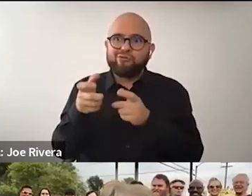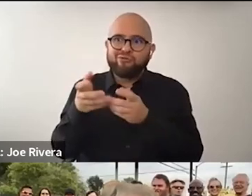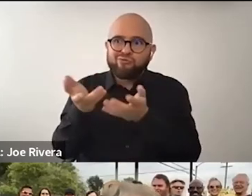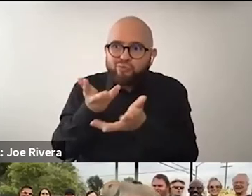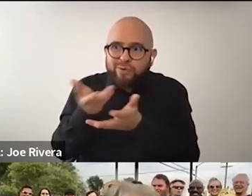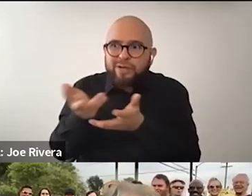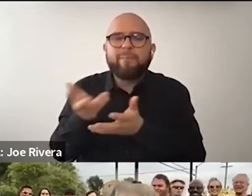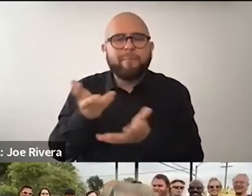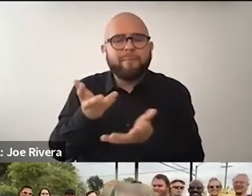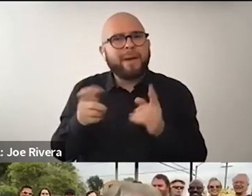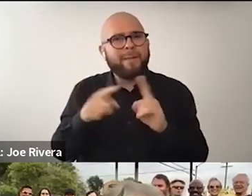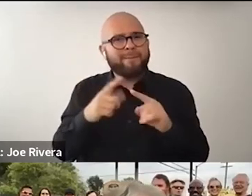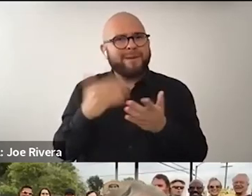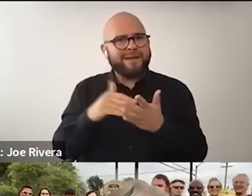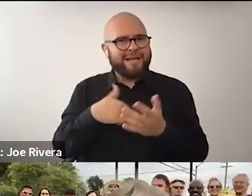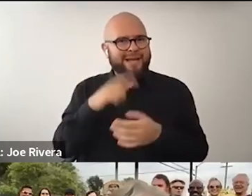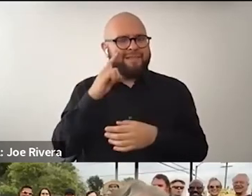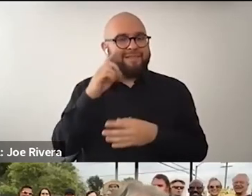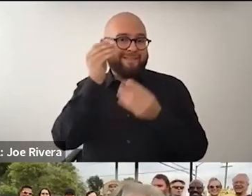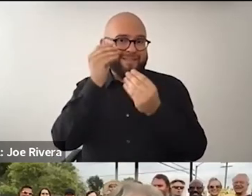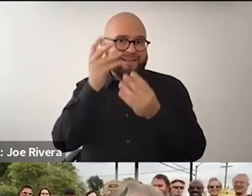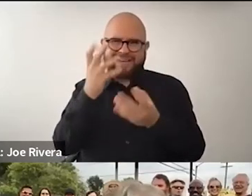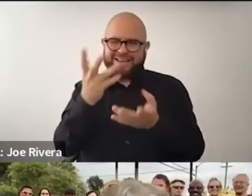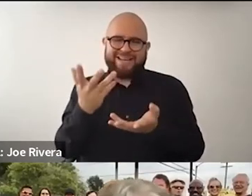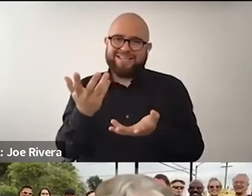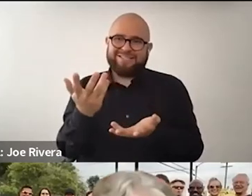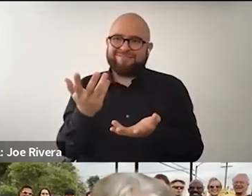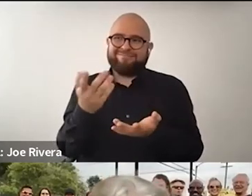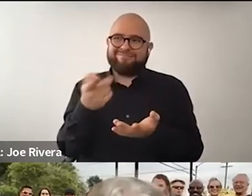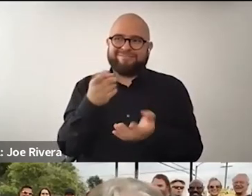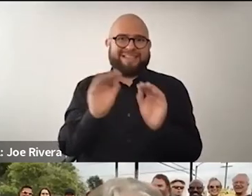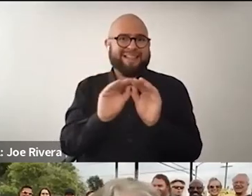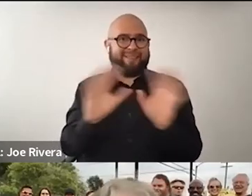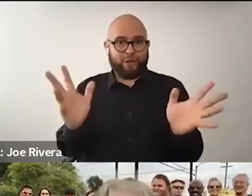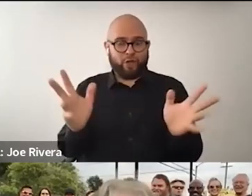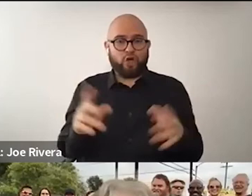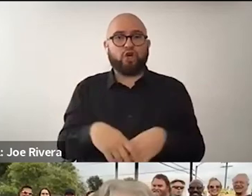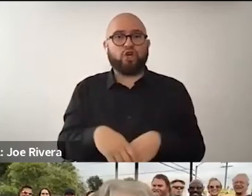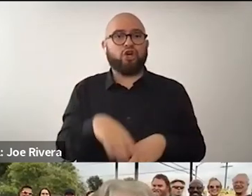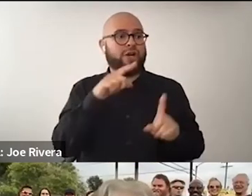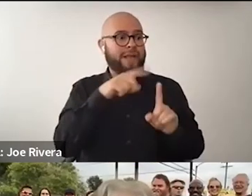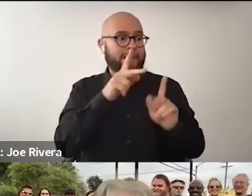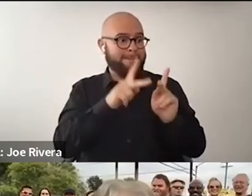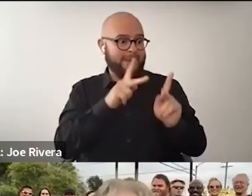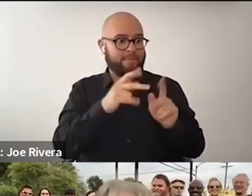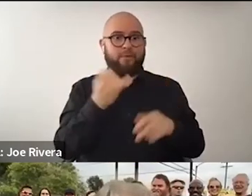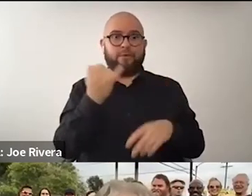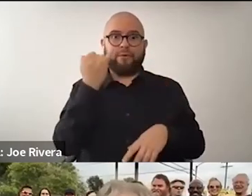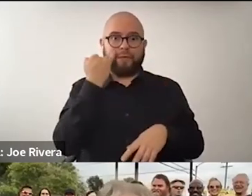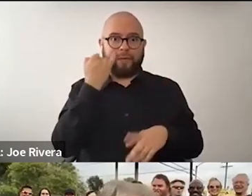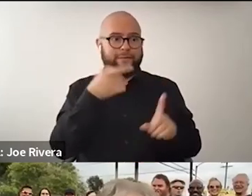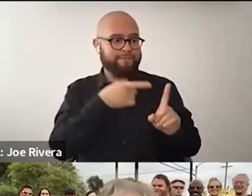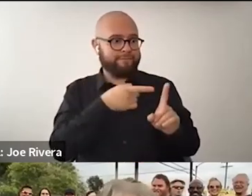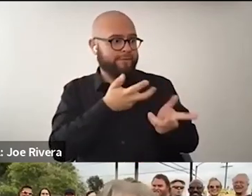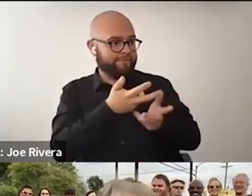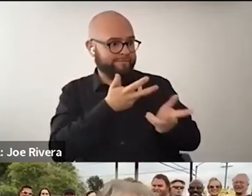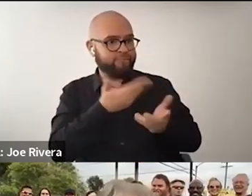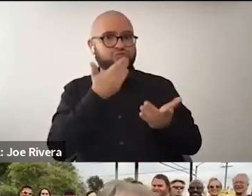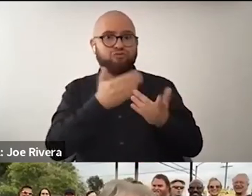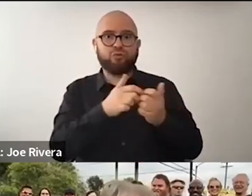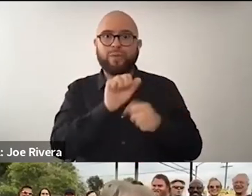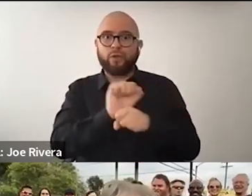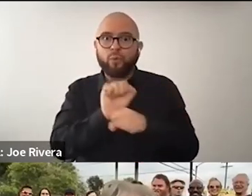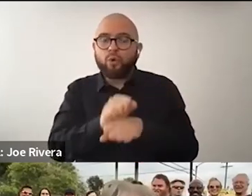Shockingly, when people are treated well and make a living wage, they produce a better product and they're more loyal to the